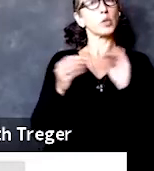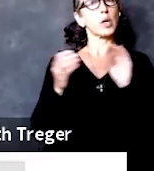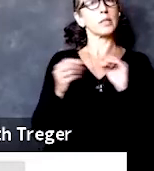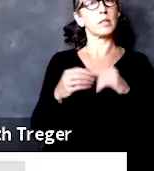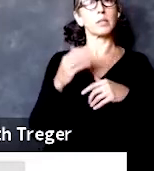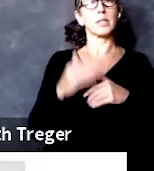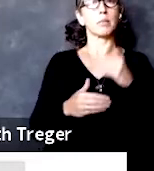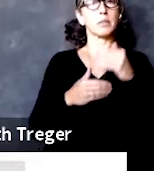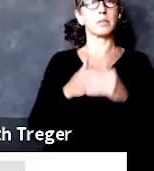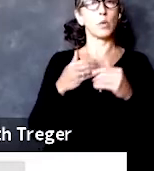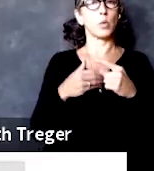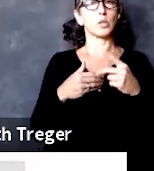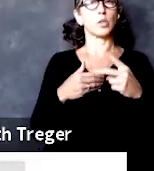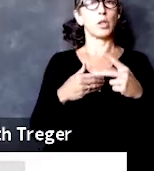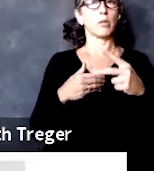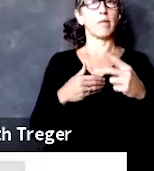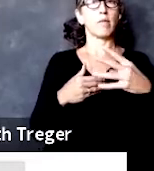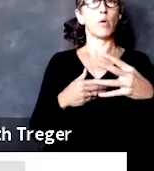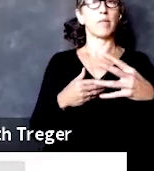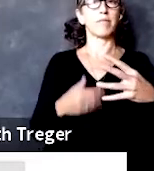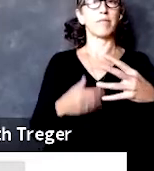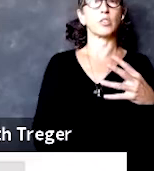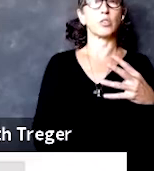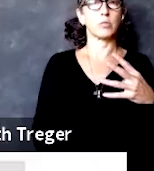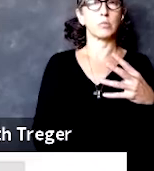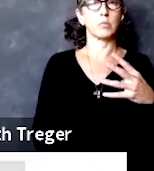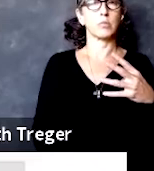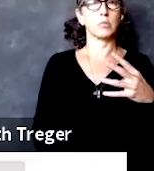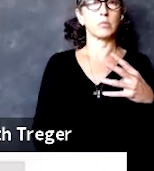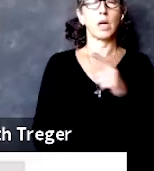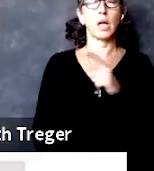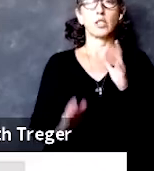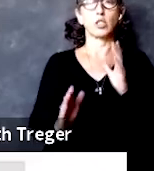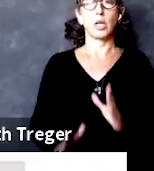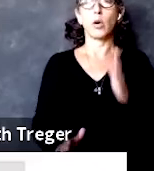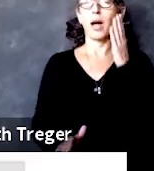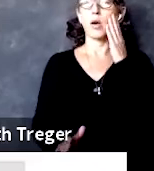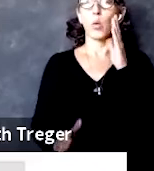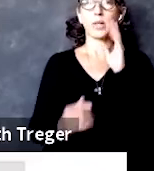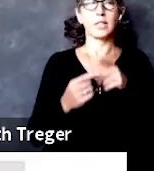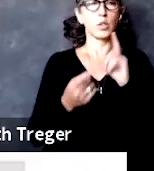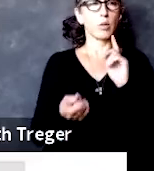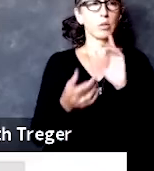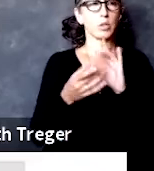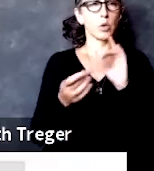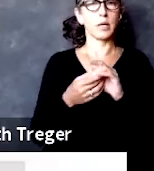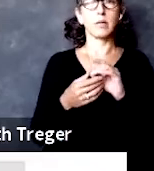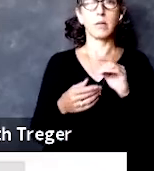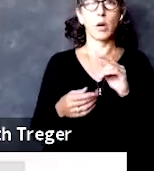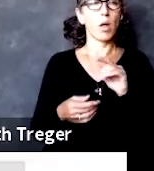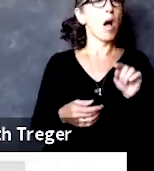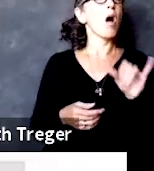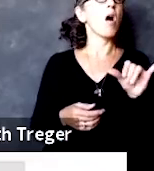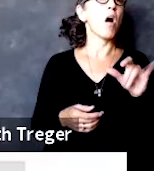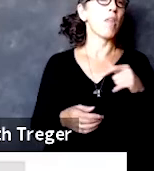they'll stop. And the legislator, who I know doesn't agree with the policy, I've heard say, oh, that's great. I really, sorry you